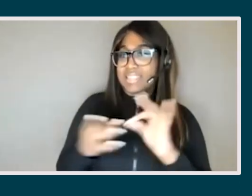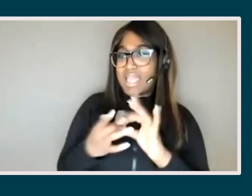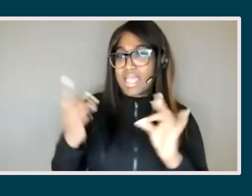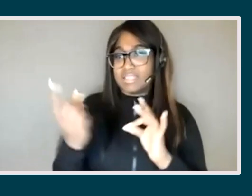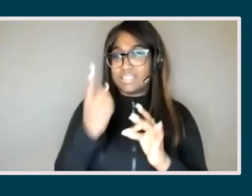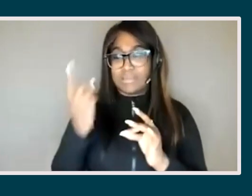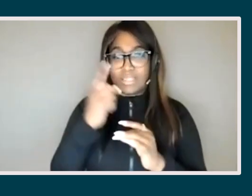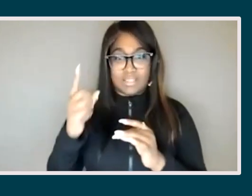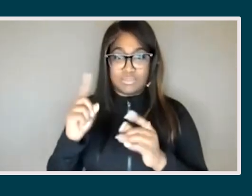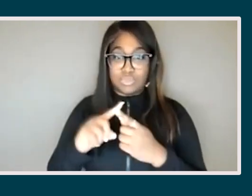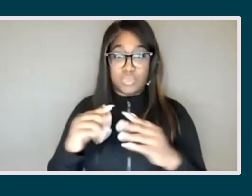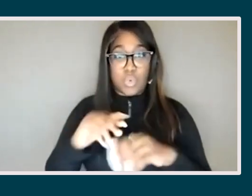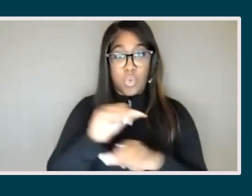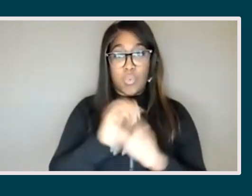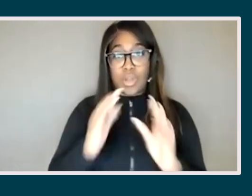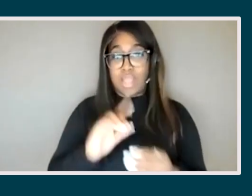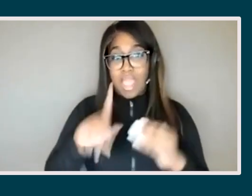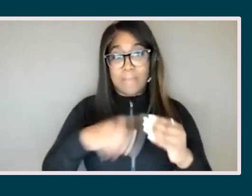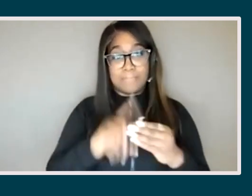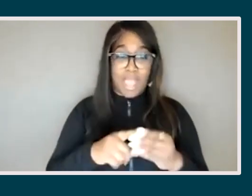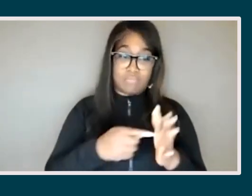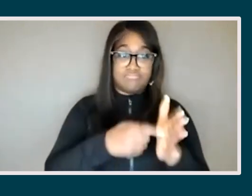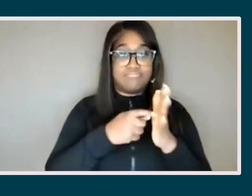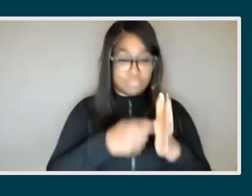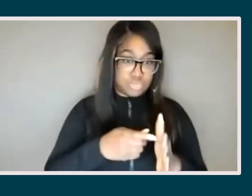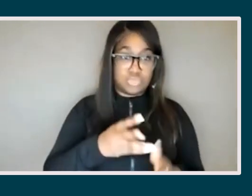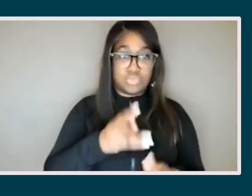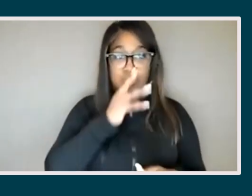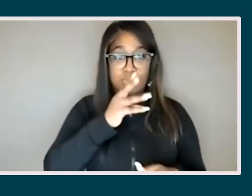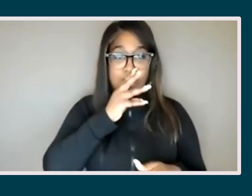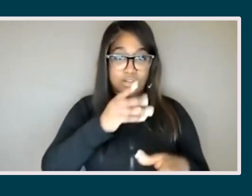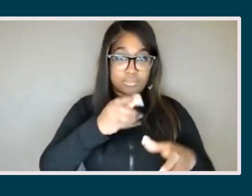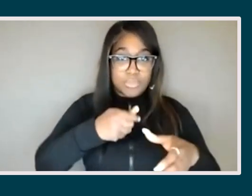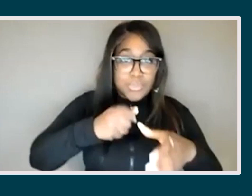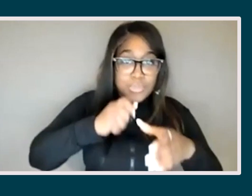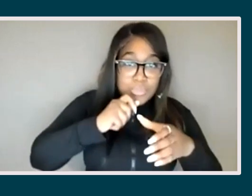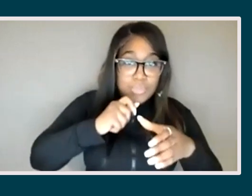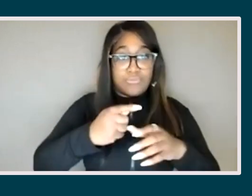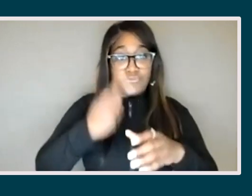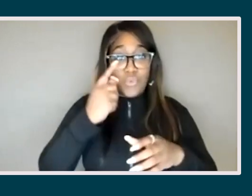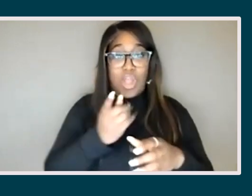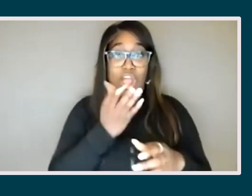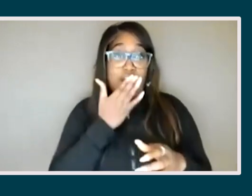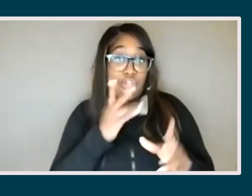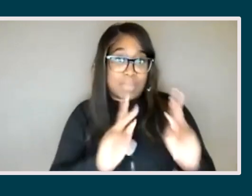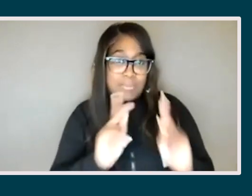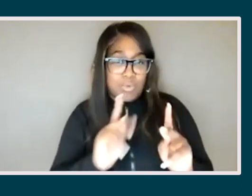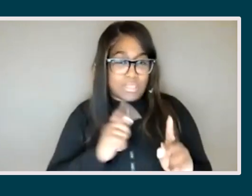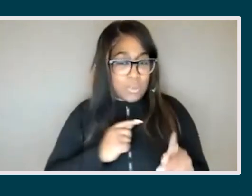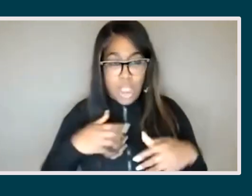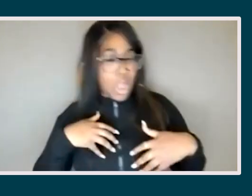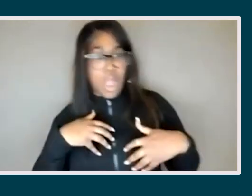couple of my coworkers about having to drink out of a colored water fountain. And I mean, they looked in disbelief, as in, that didn't happen in